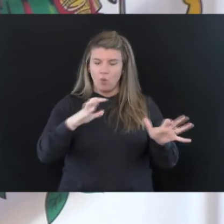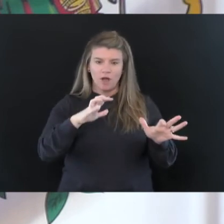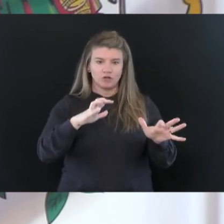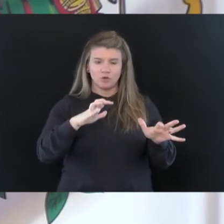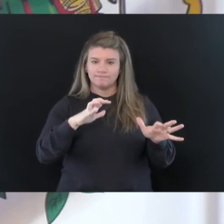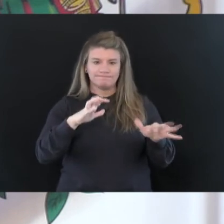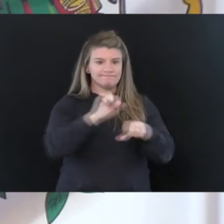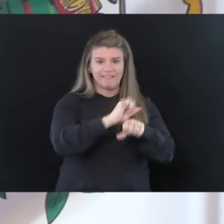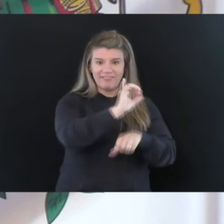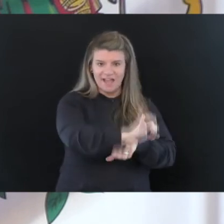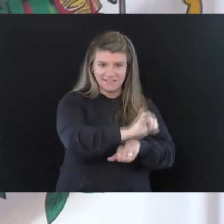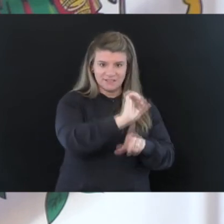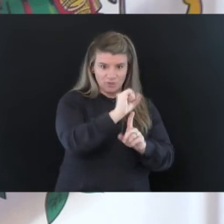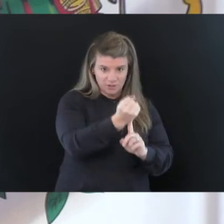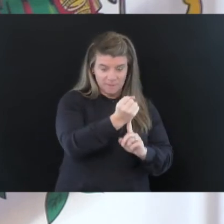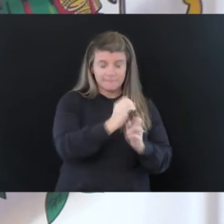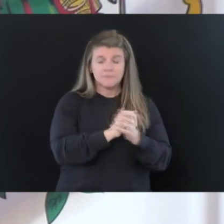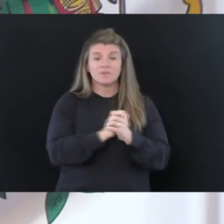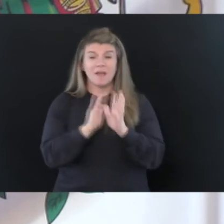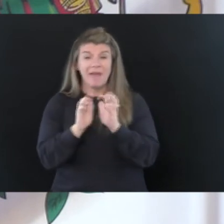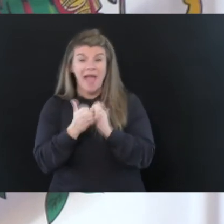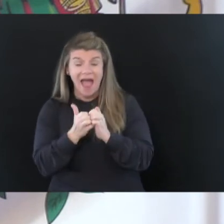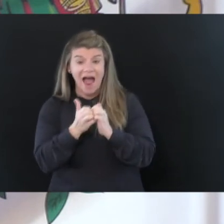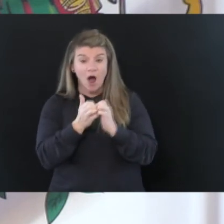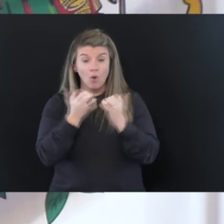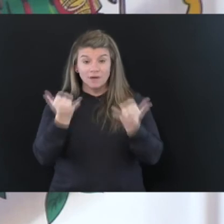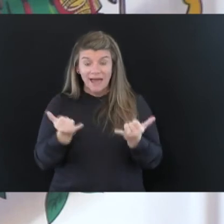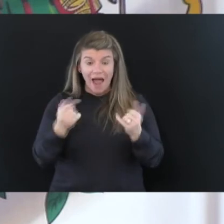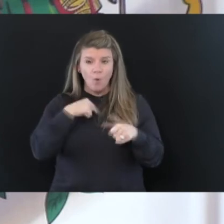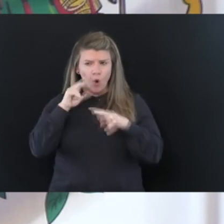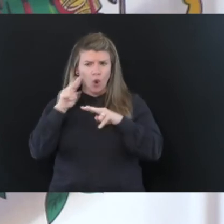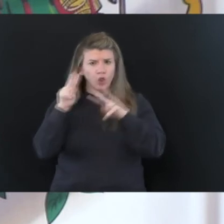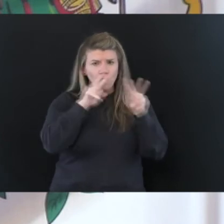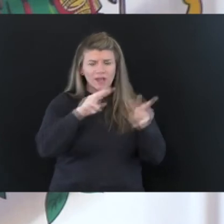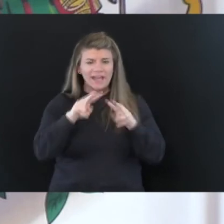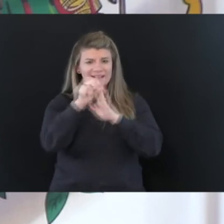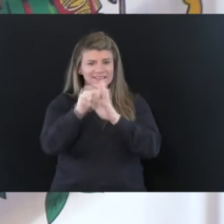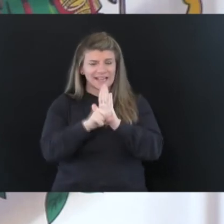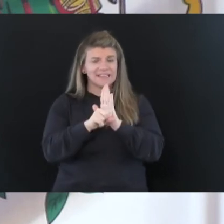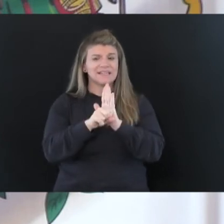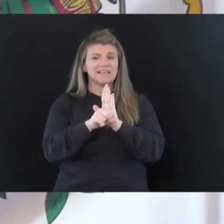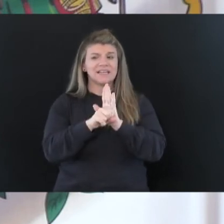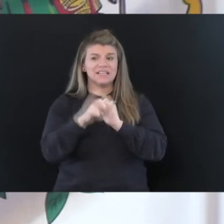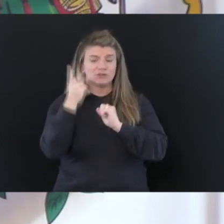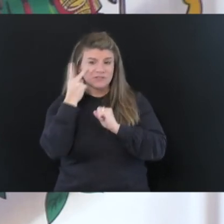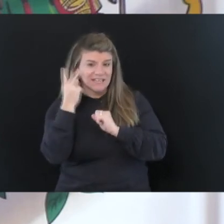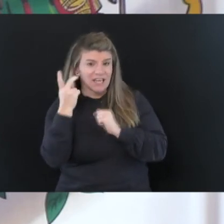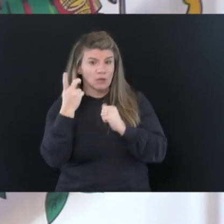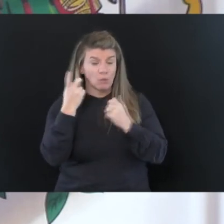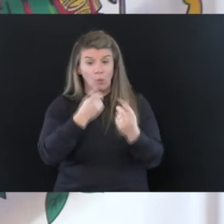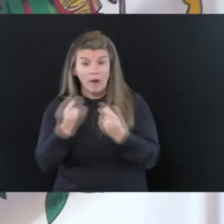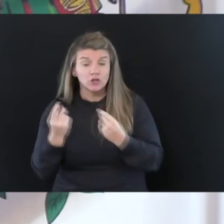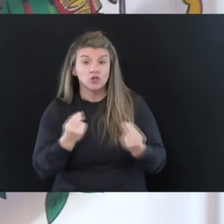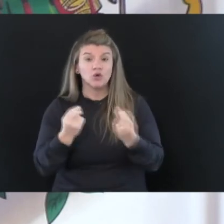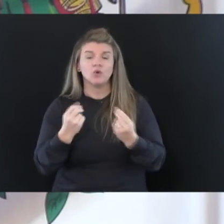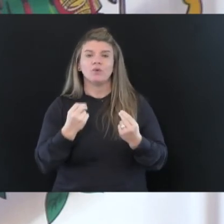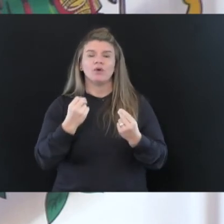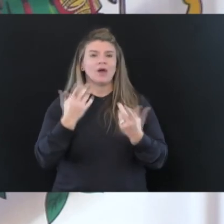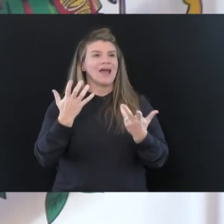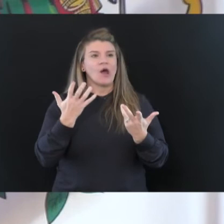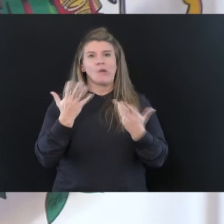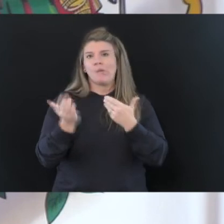From the standpoint of how we're looking across the state, from the standpoint of, whether